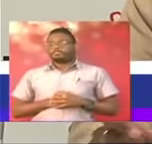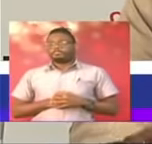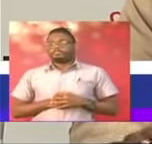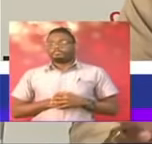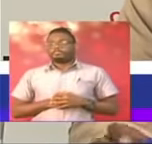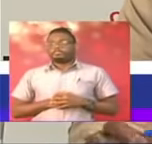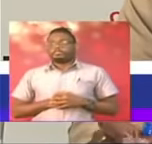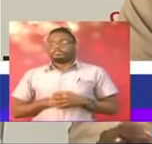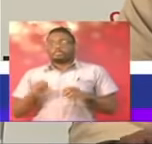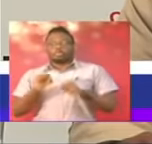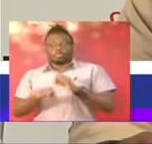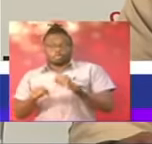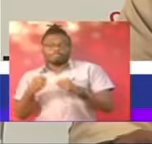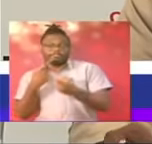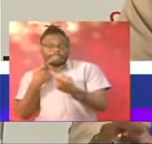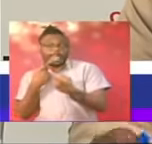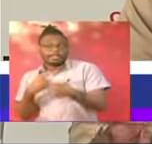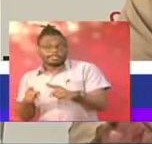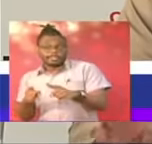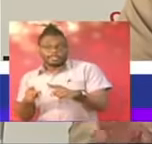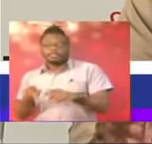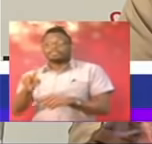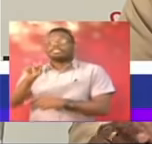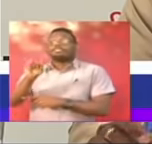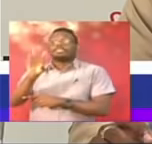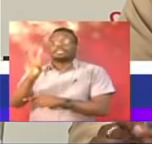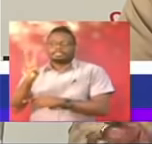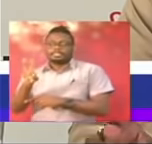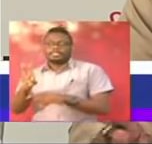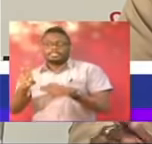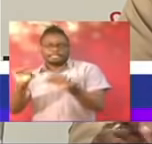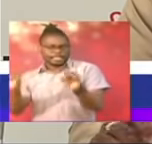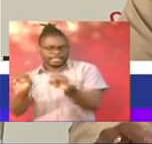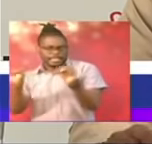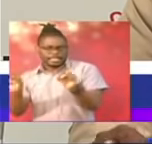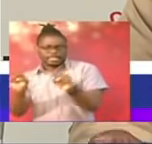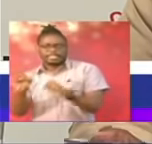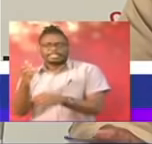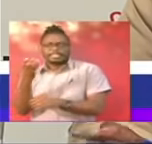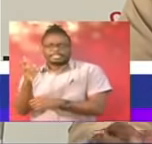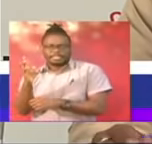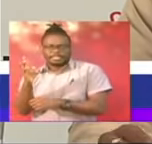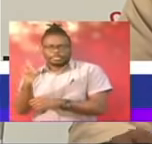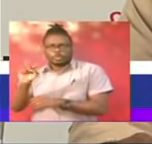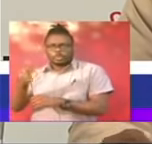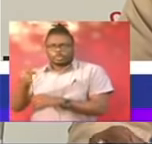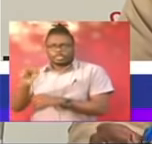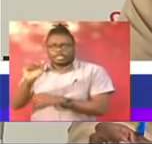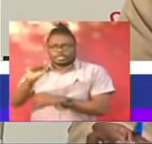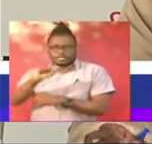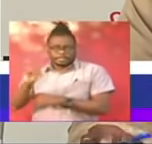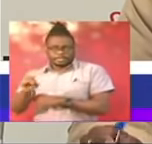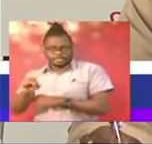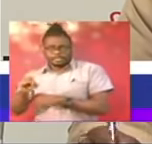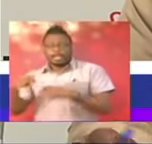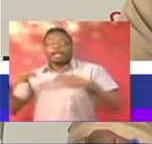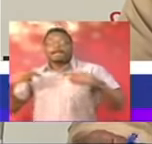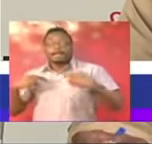doses, as of Saturday, there were 16,000 second dose AstraZeneca still in hand,